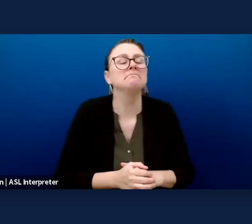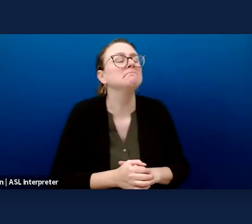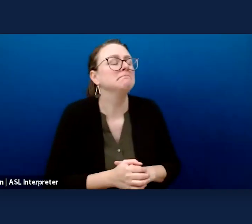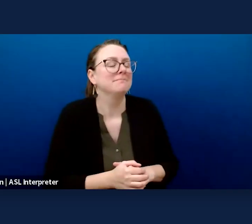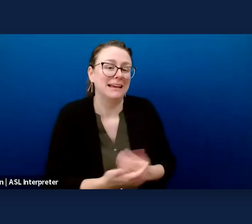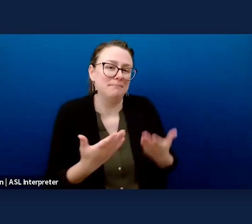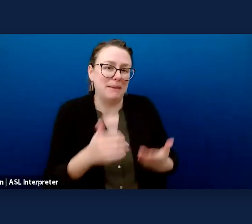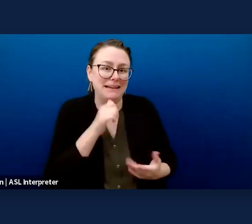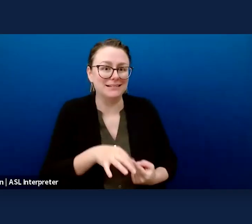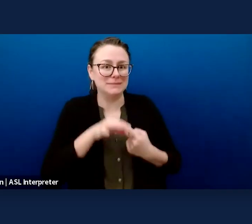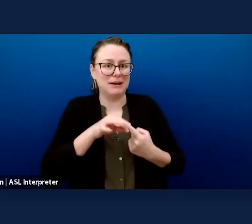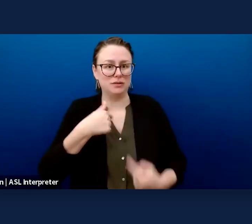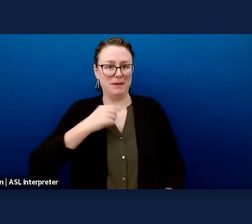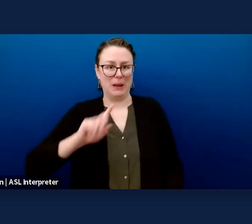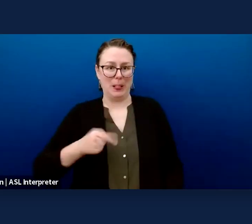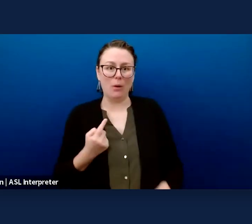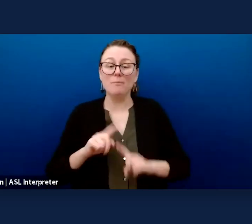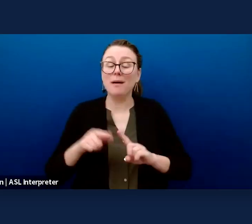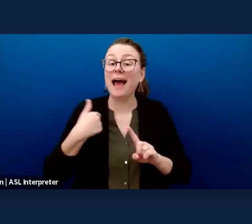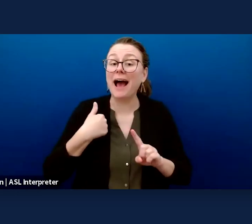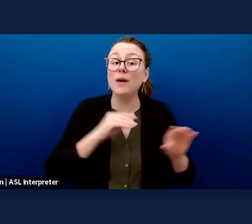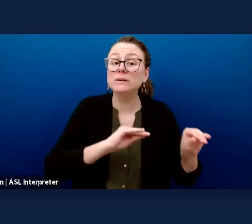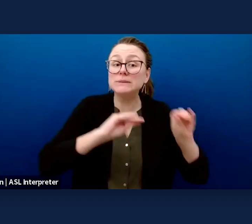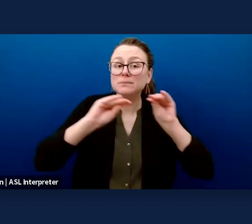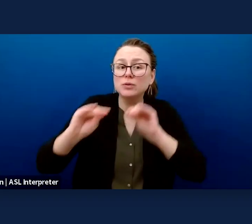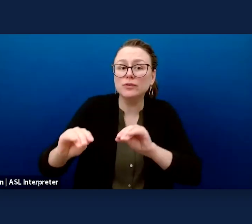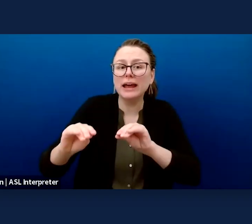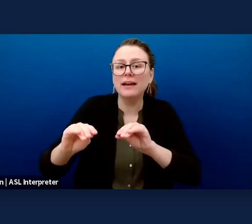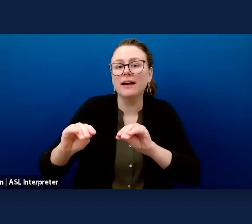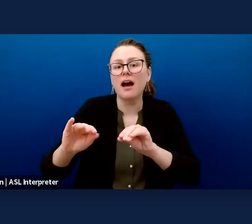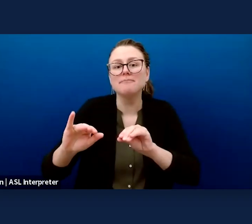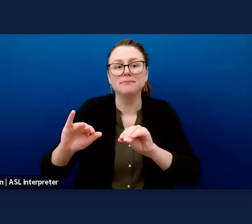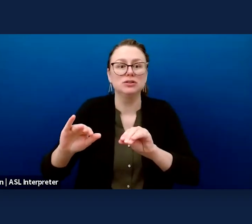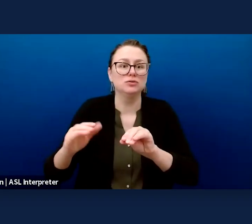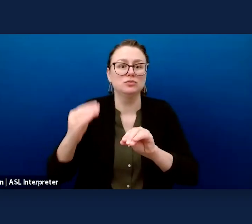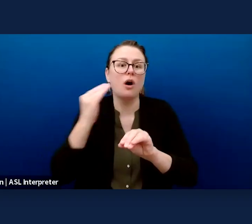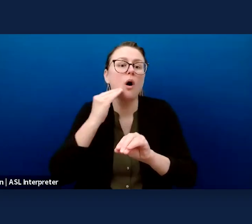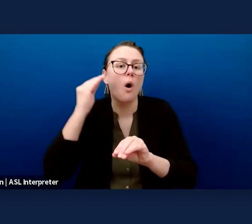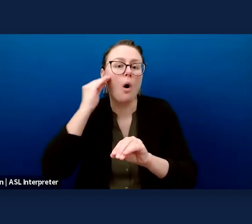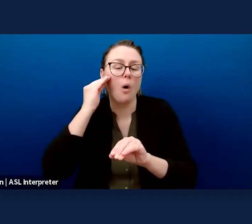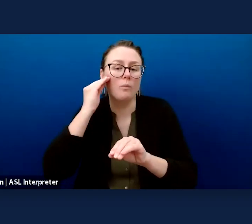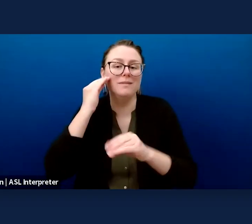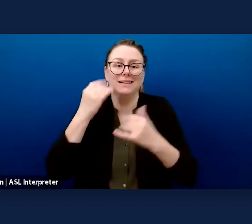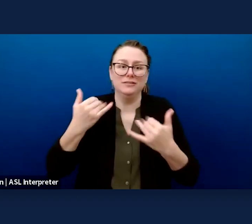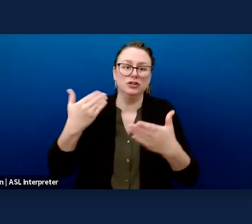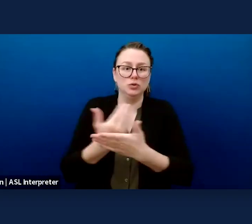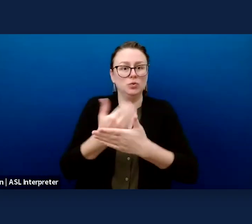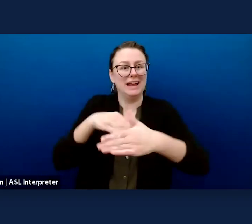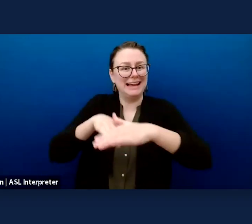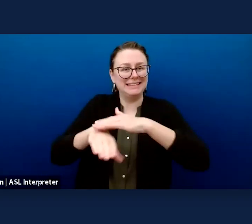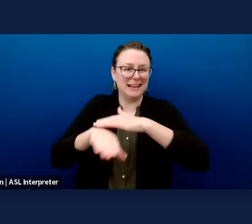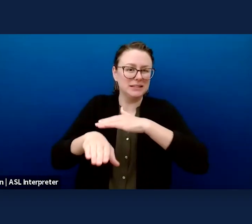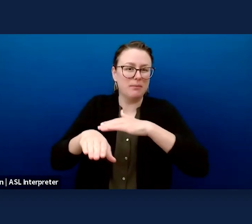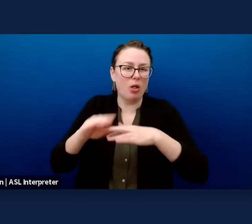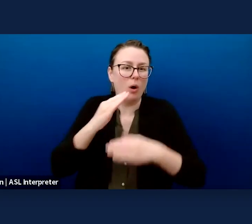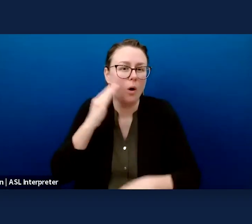for me, I was moving into a home that was being made accessible. So